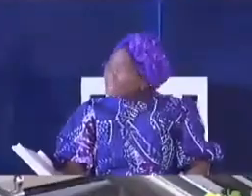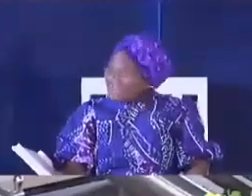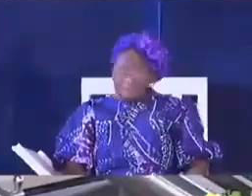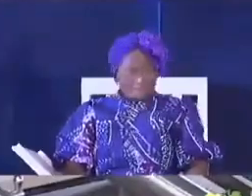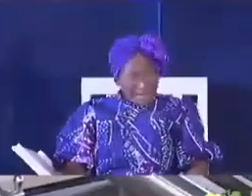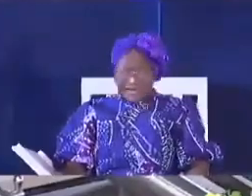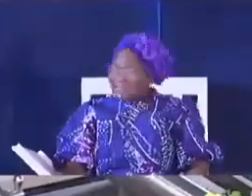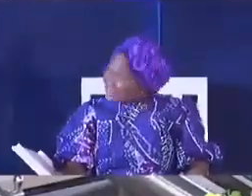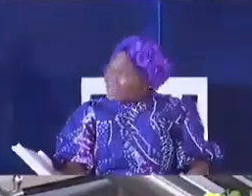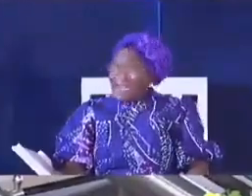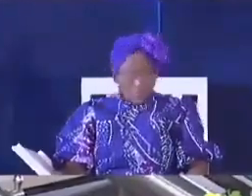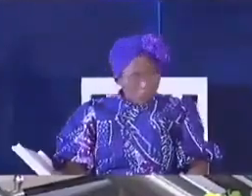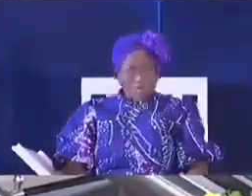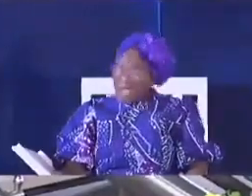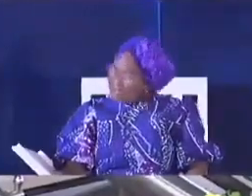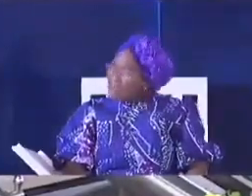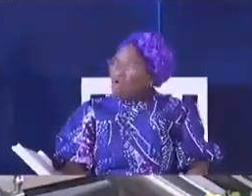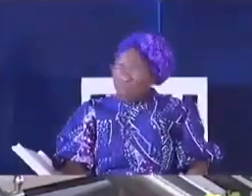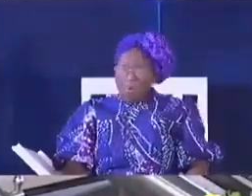Thank you, Jesus.